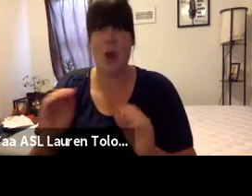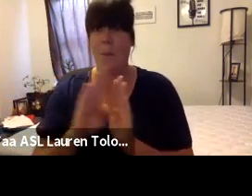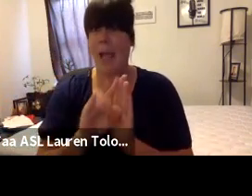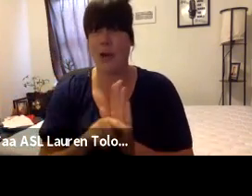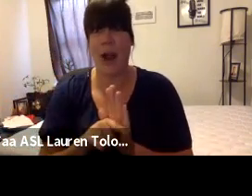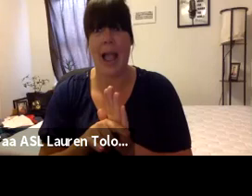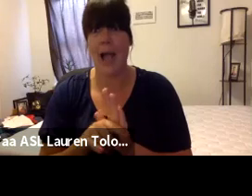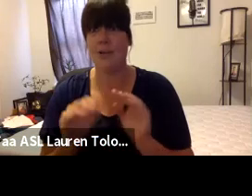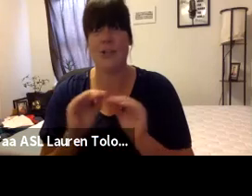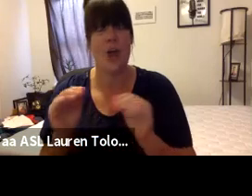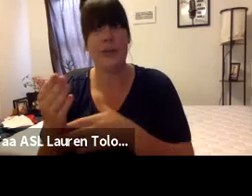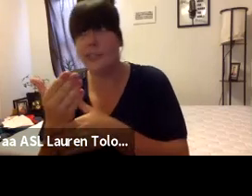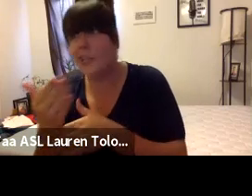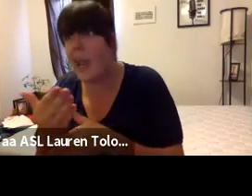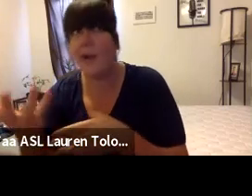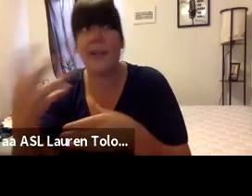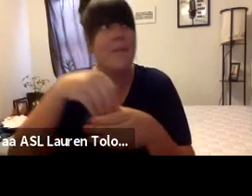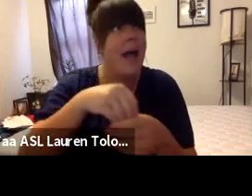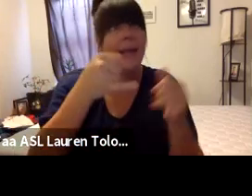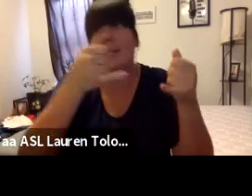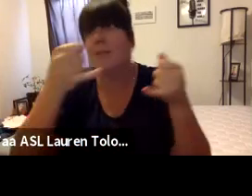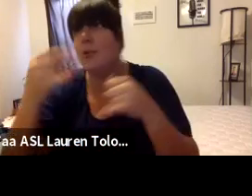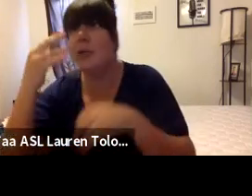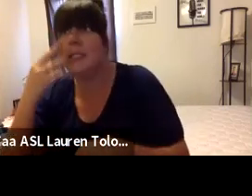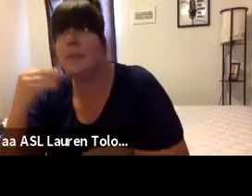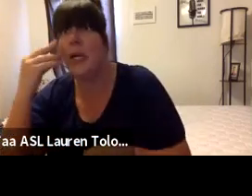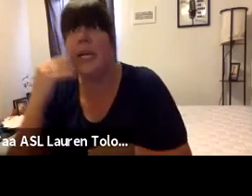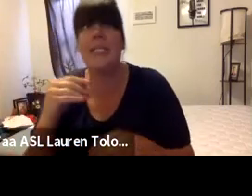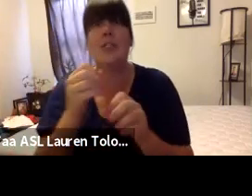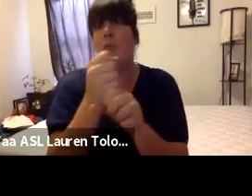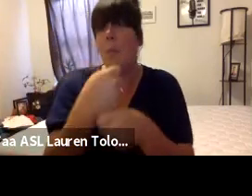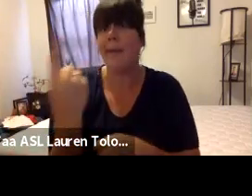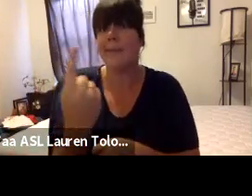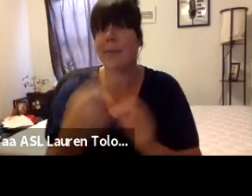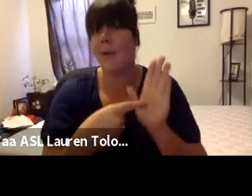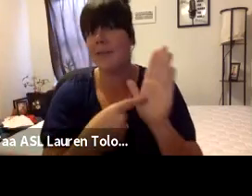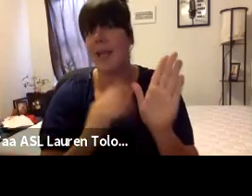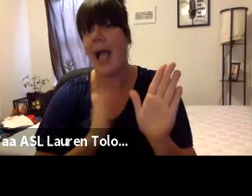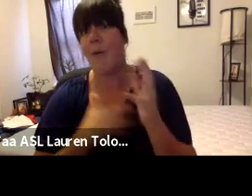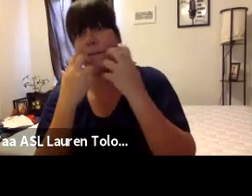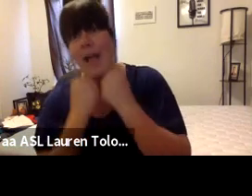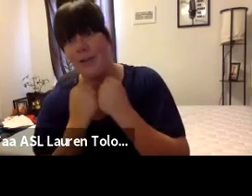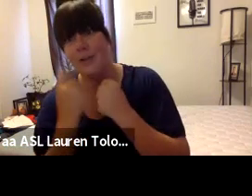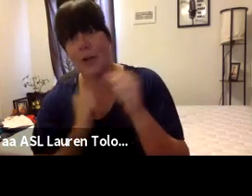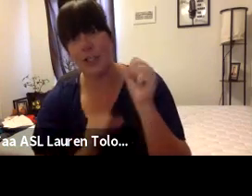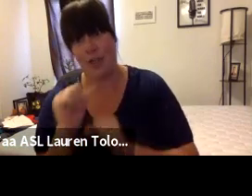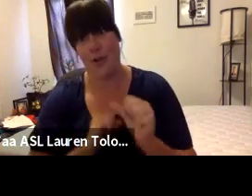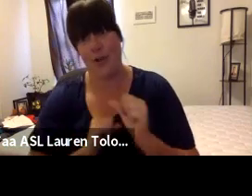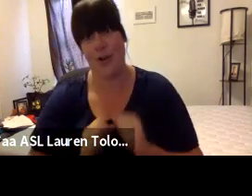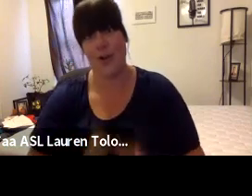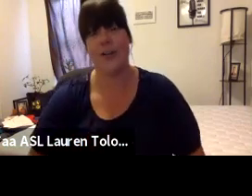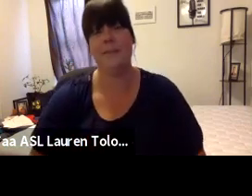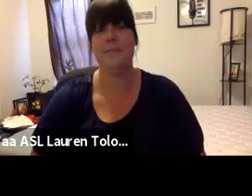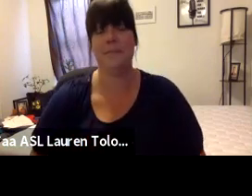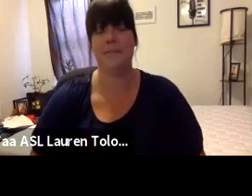our shared and individual experiences to create something that represented our values and care for one another. Today,